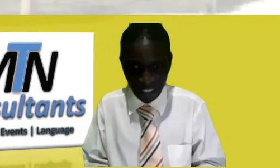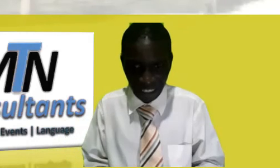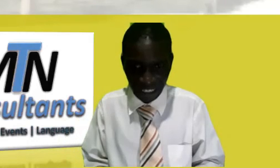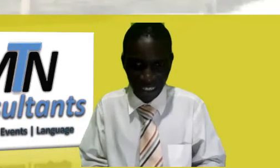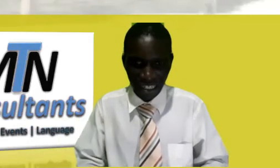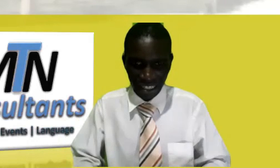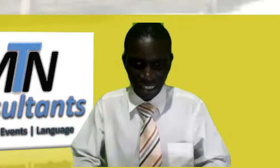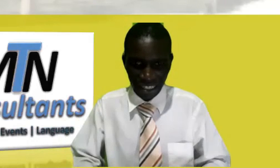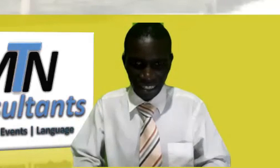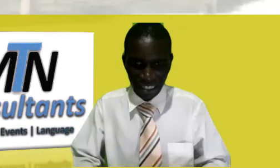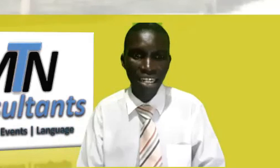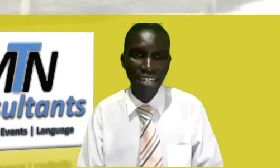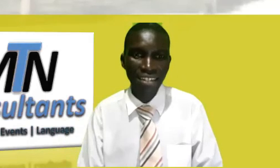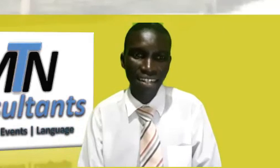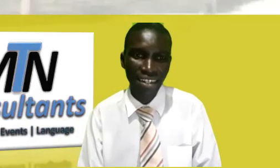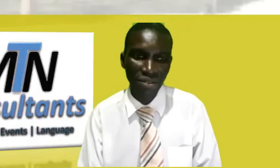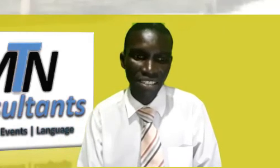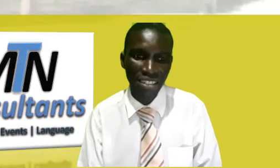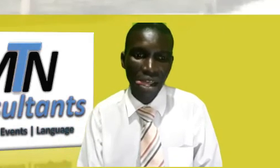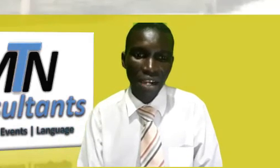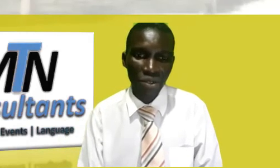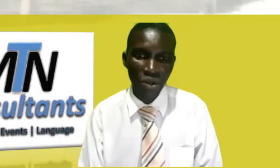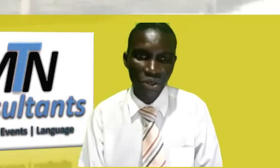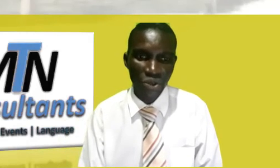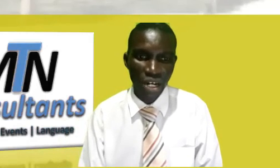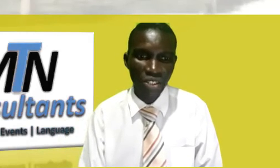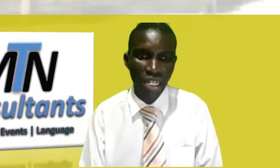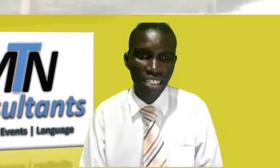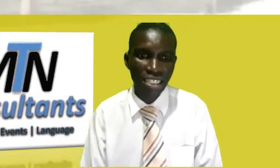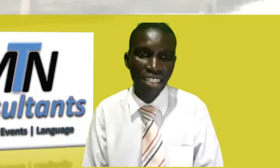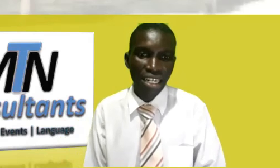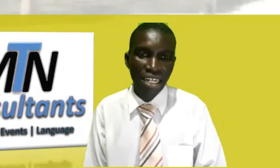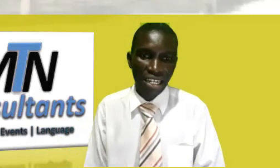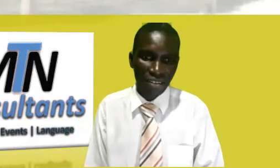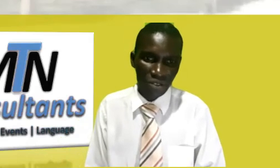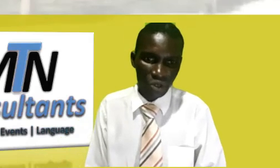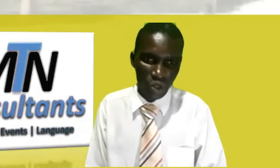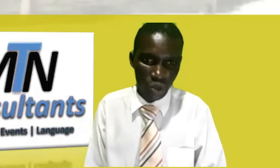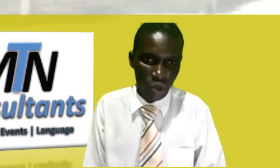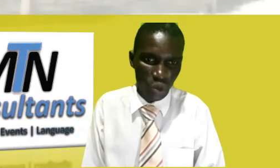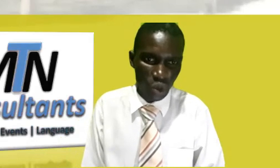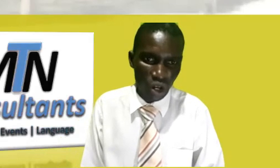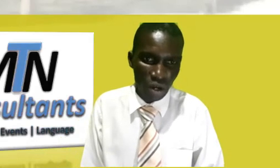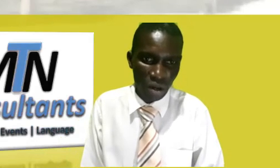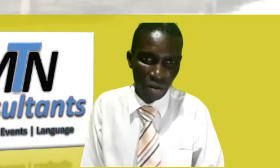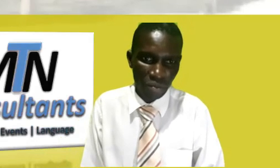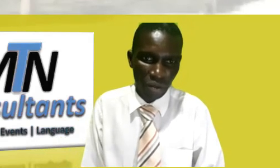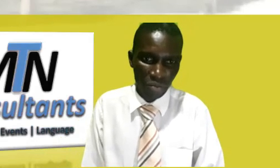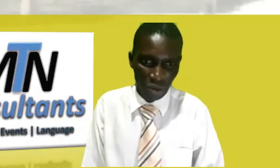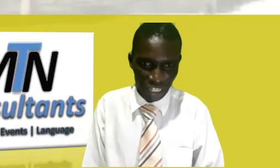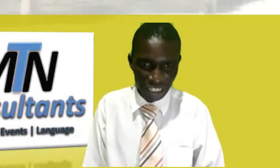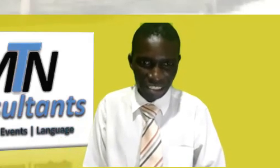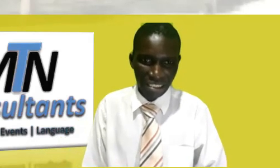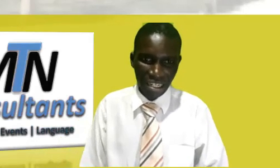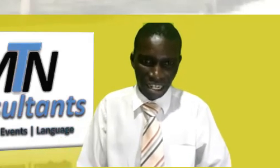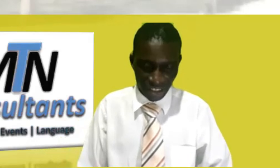just did, this is how we learn sign language. So you actually have to